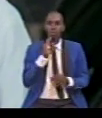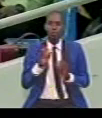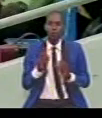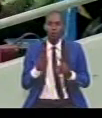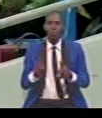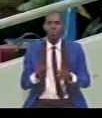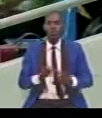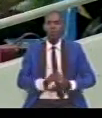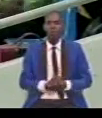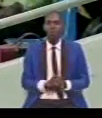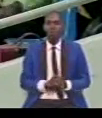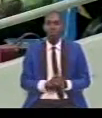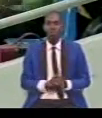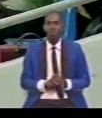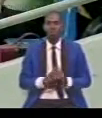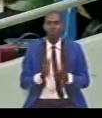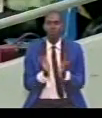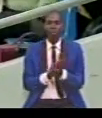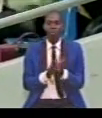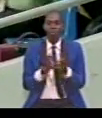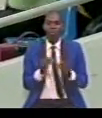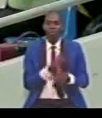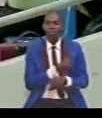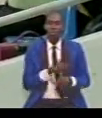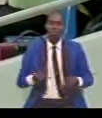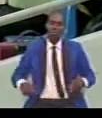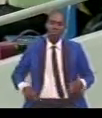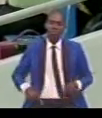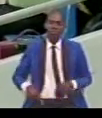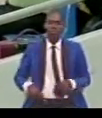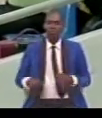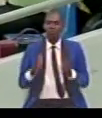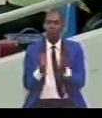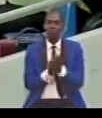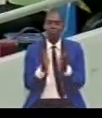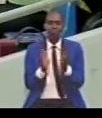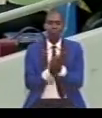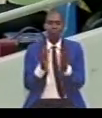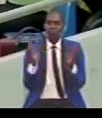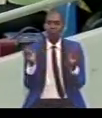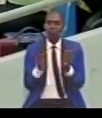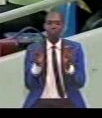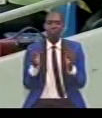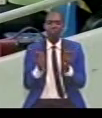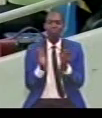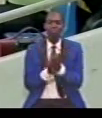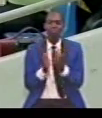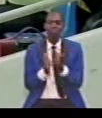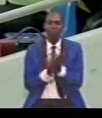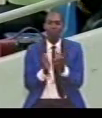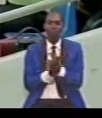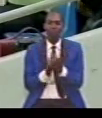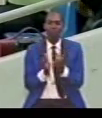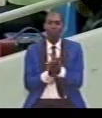you. Praise the Lord. Let's celebrate the power of God with a big clap.